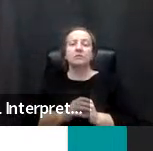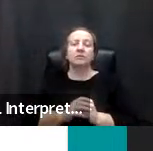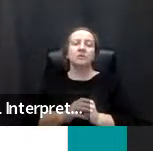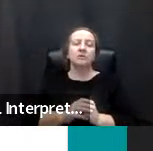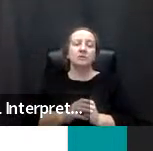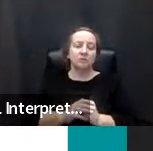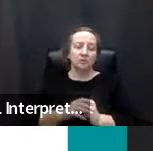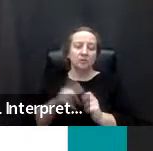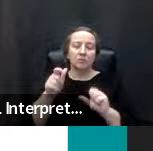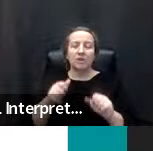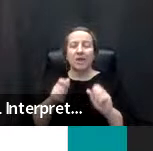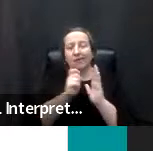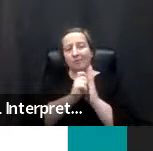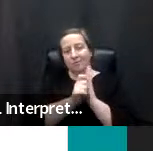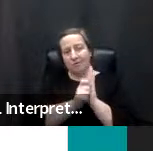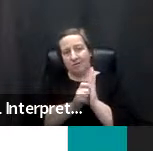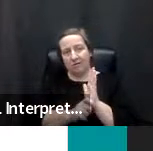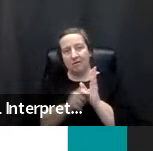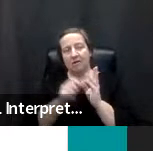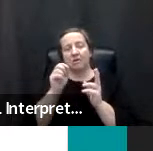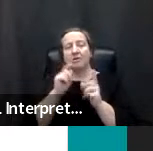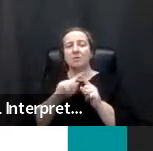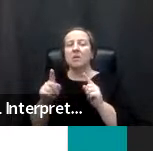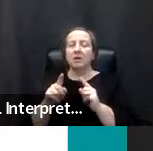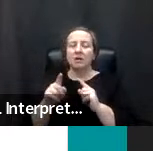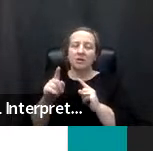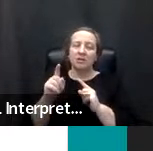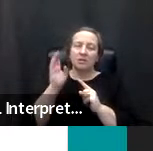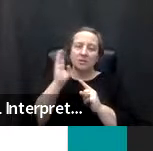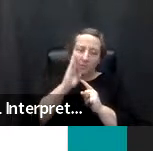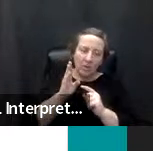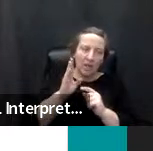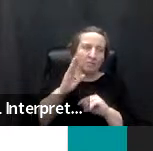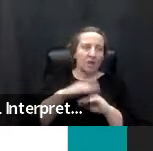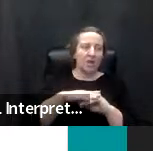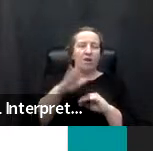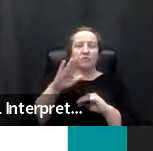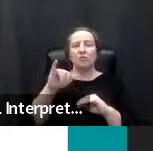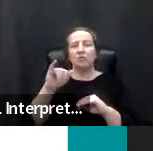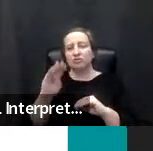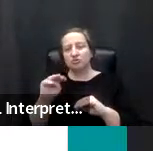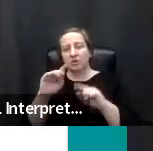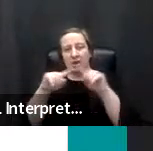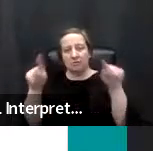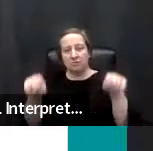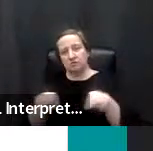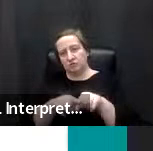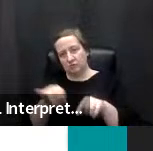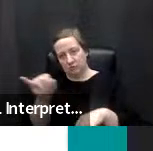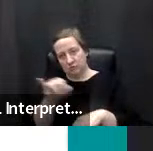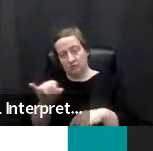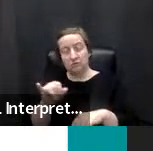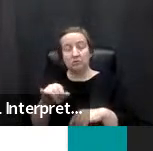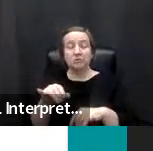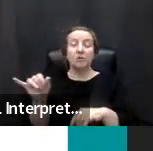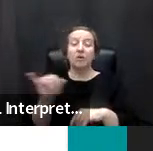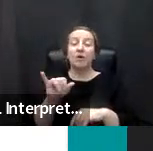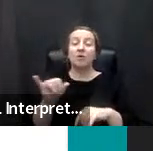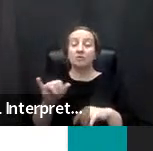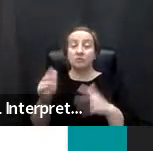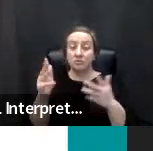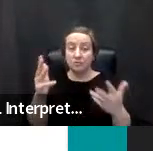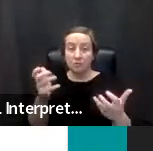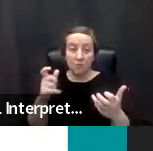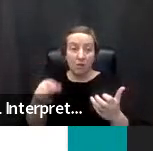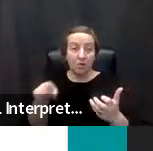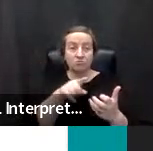So you can write them down, but they will certainly also be up on your Jamboard screen. And of course, in addition to these questions, we